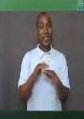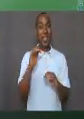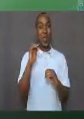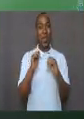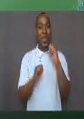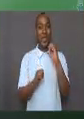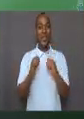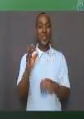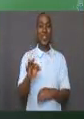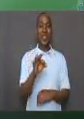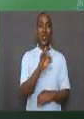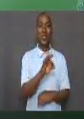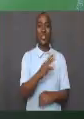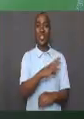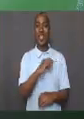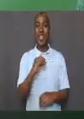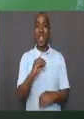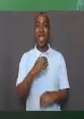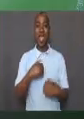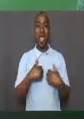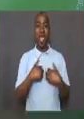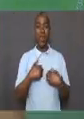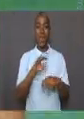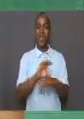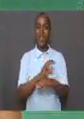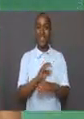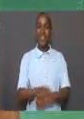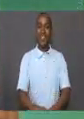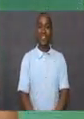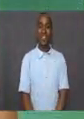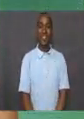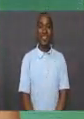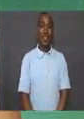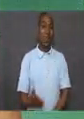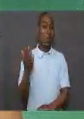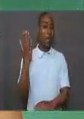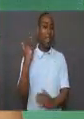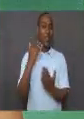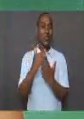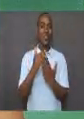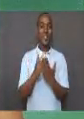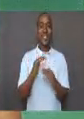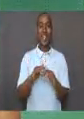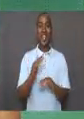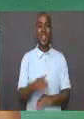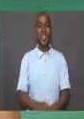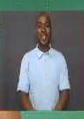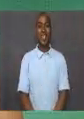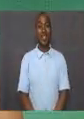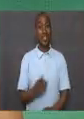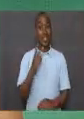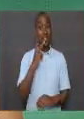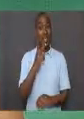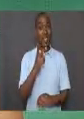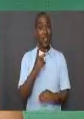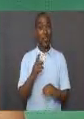comparing plant and animal cells. In our last lesson, we looked